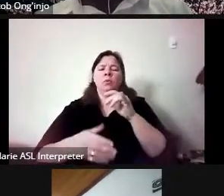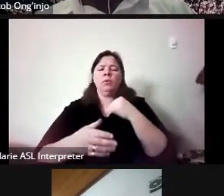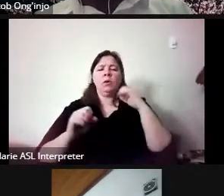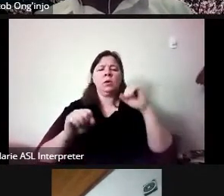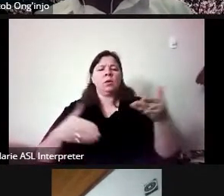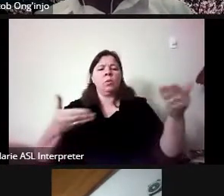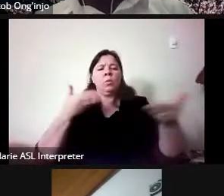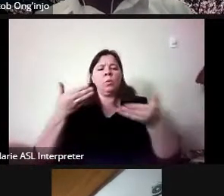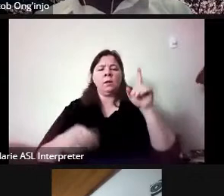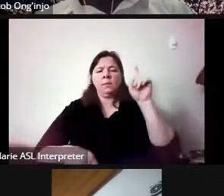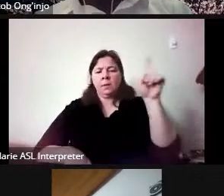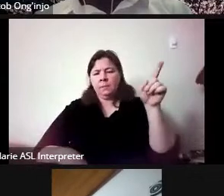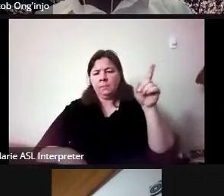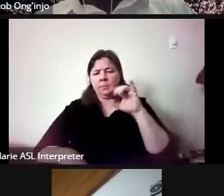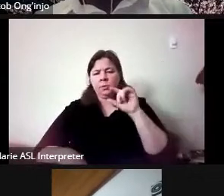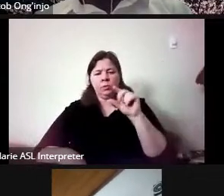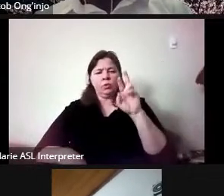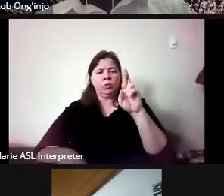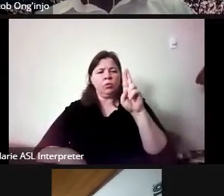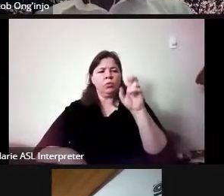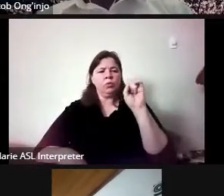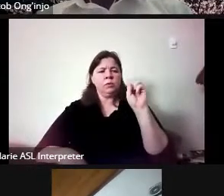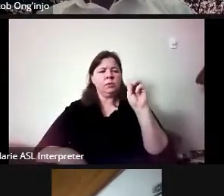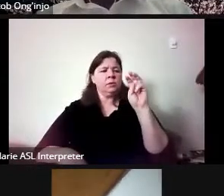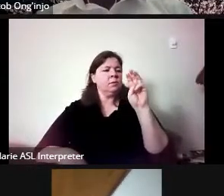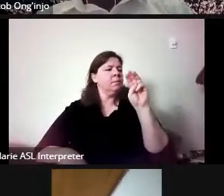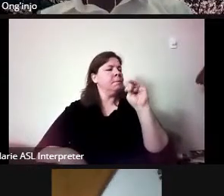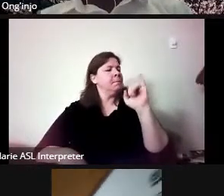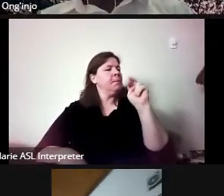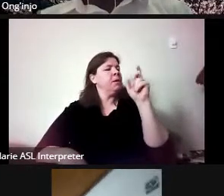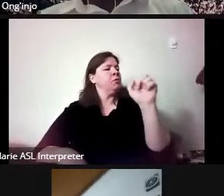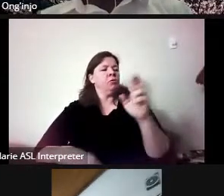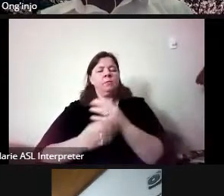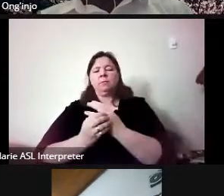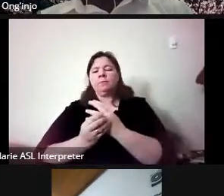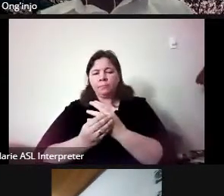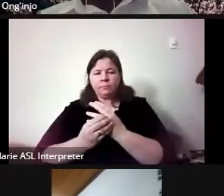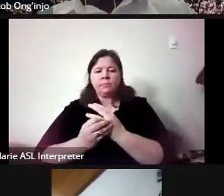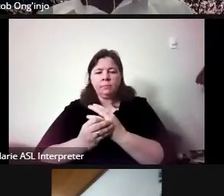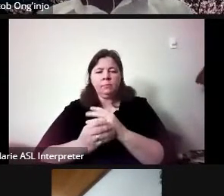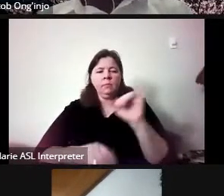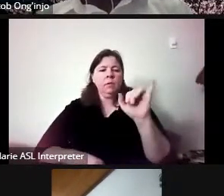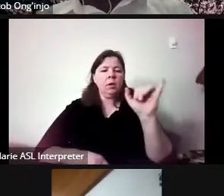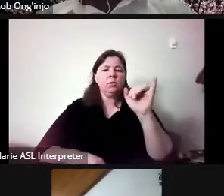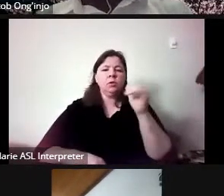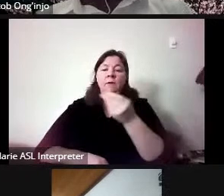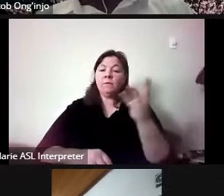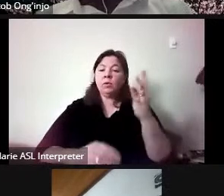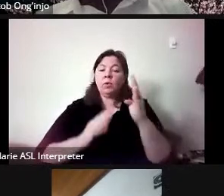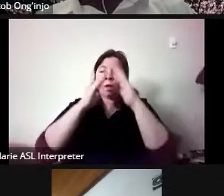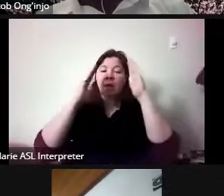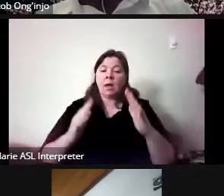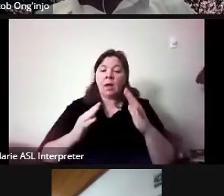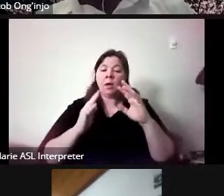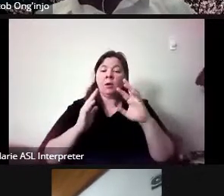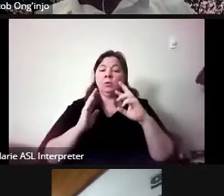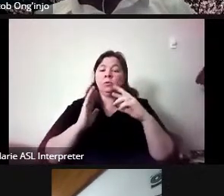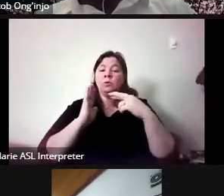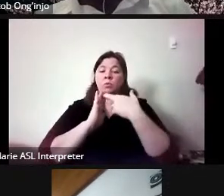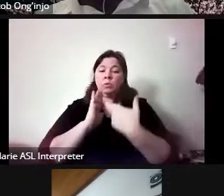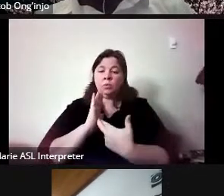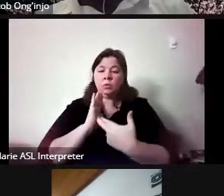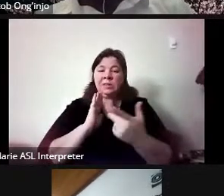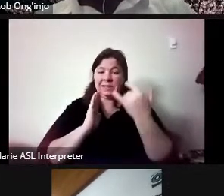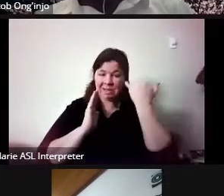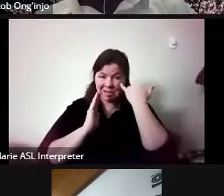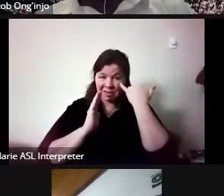welcome him and get started. Thank you. Right, so a few of the house rules on Zoom here. Obviously, if you have